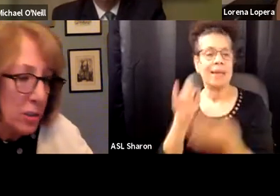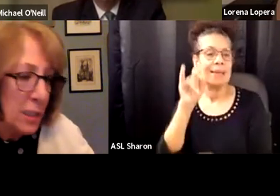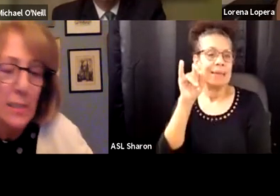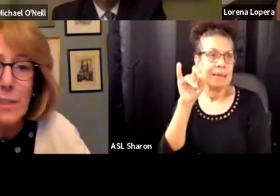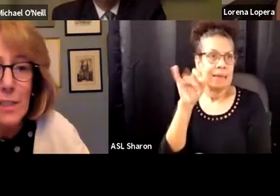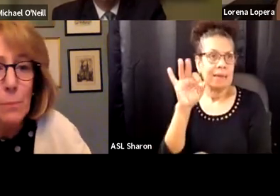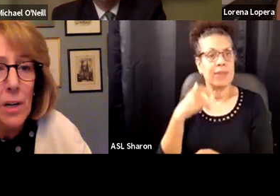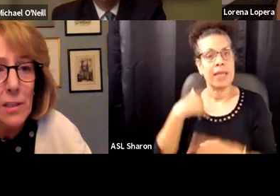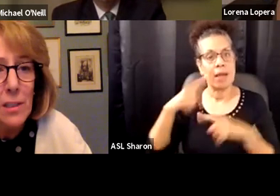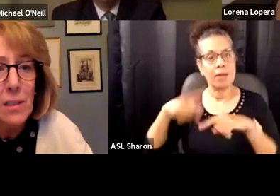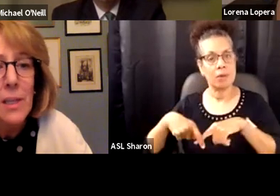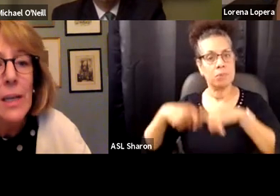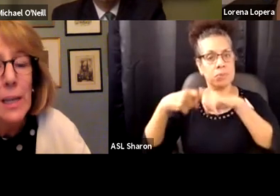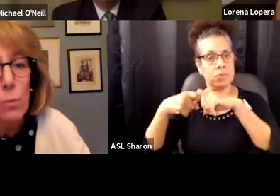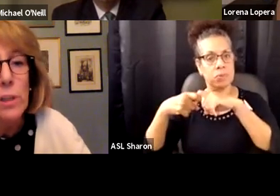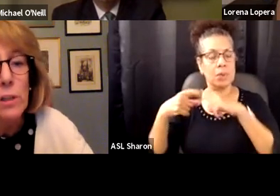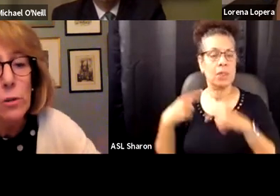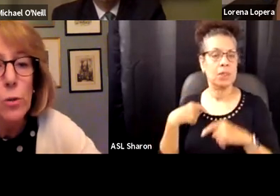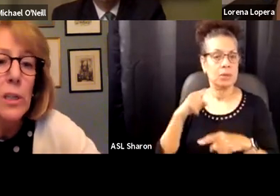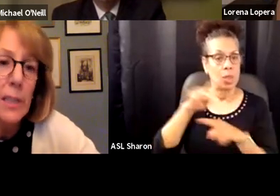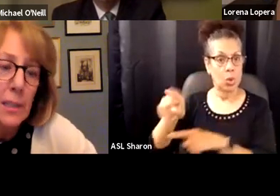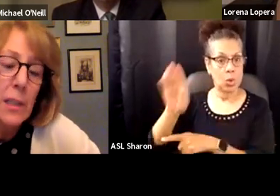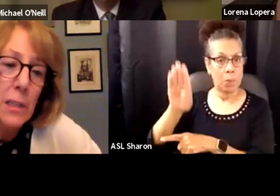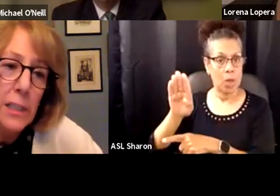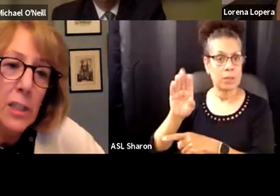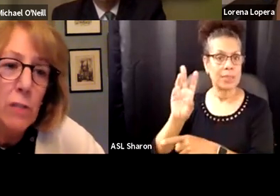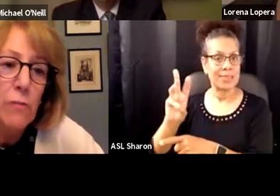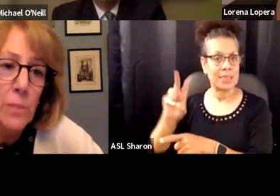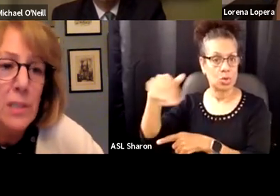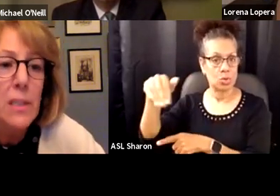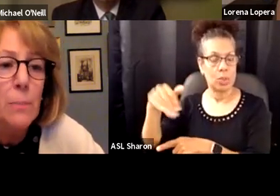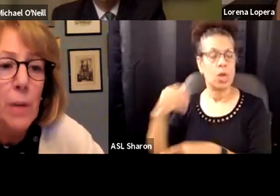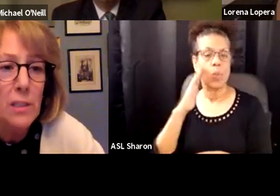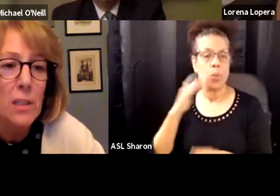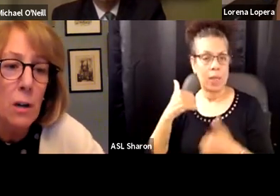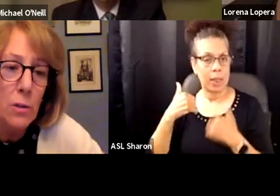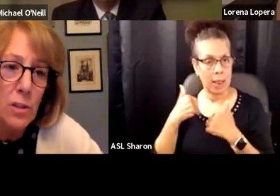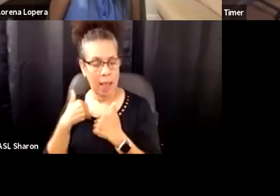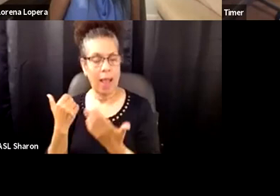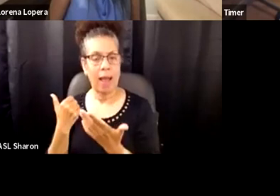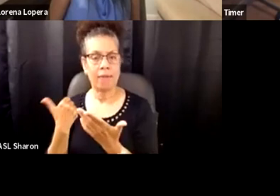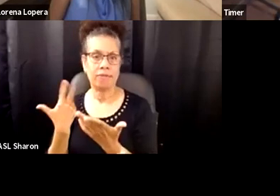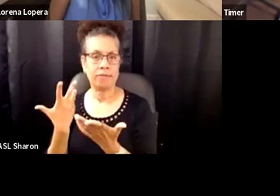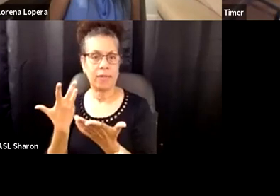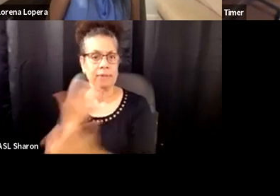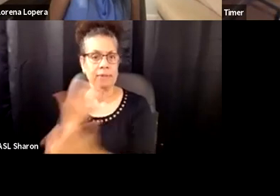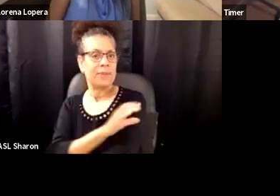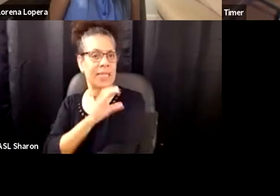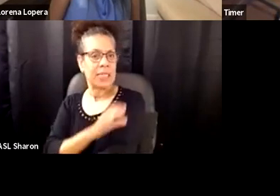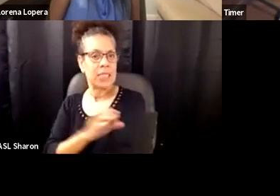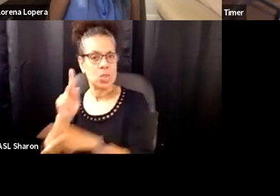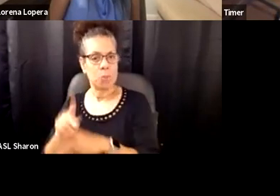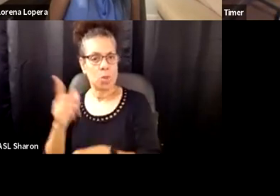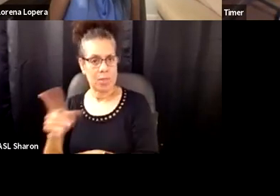suspension that succeed boston it would include a a clinician from succeed boston also and